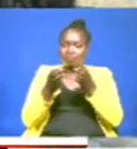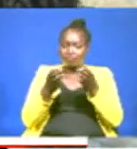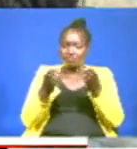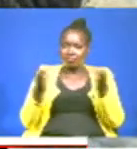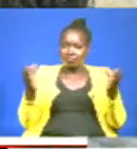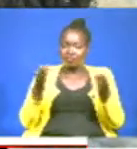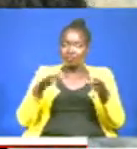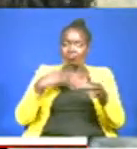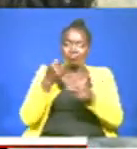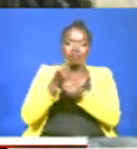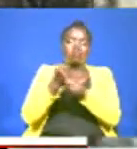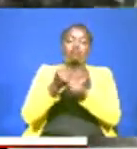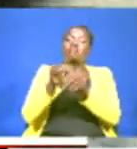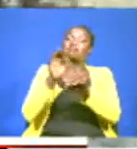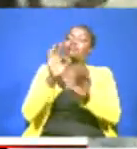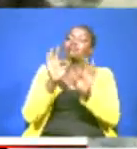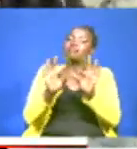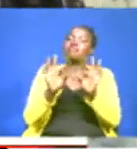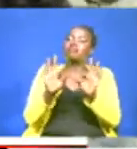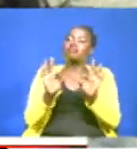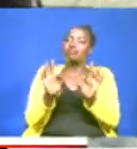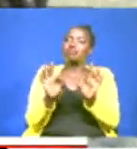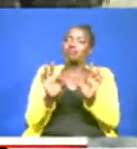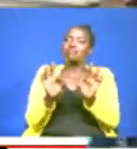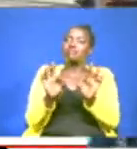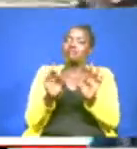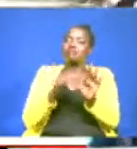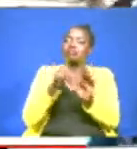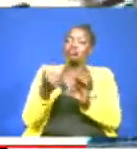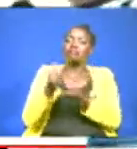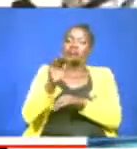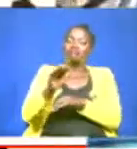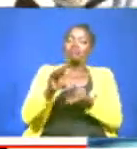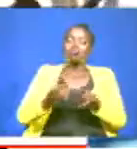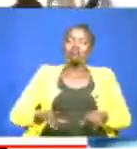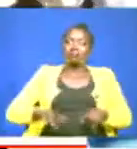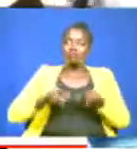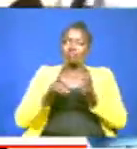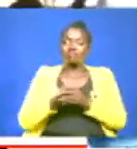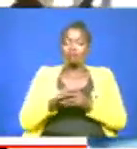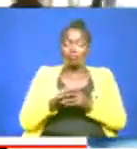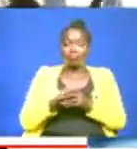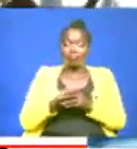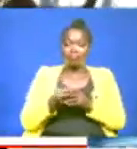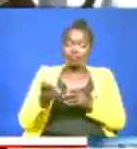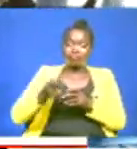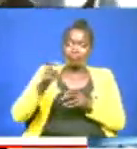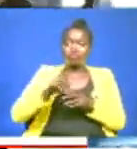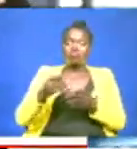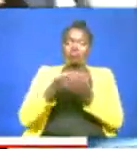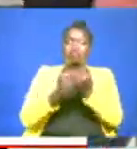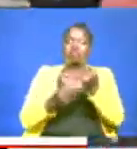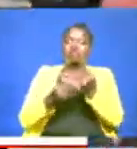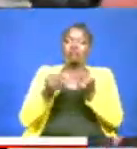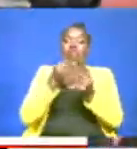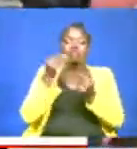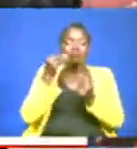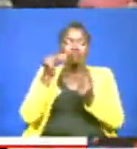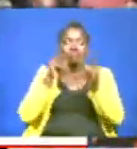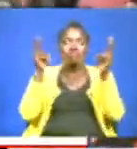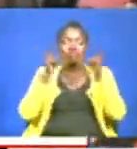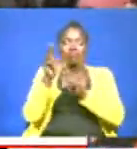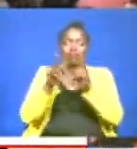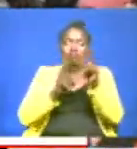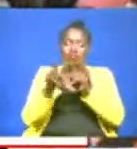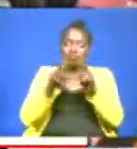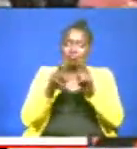poa, nita make another step in life. Highlighting an increase in both domestic and international tourists